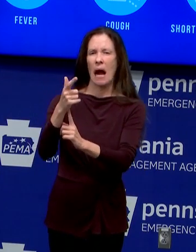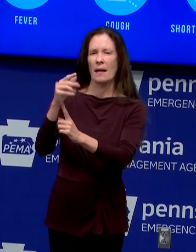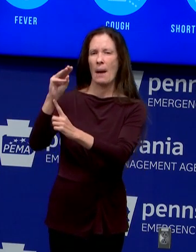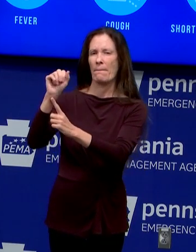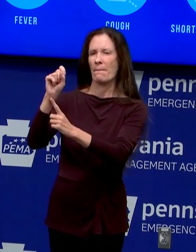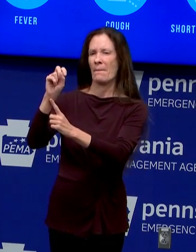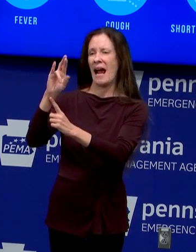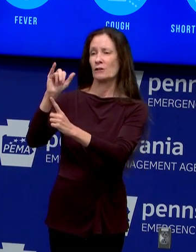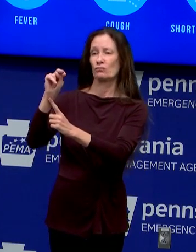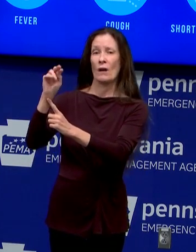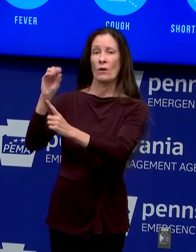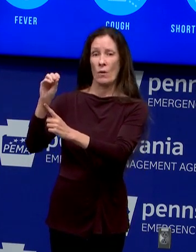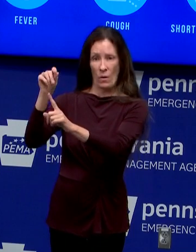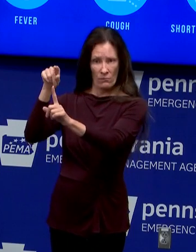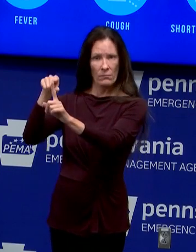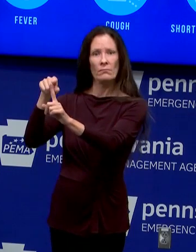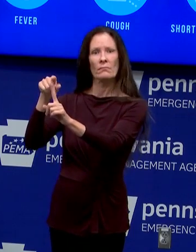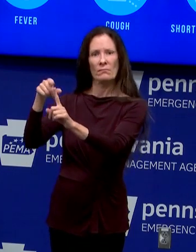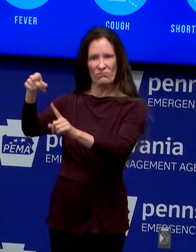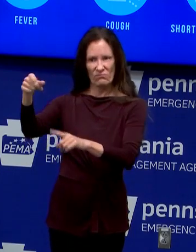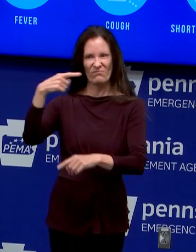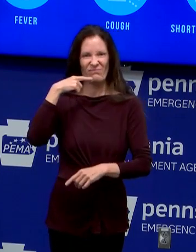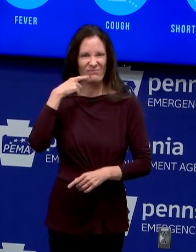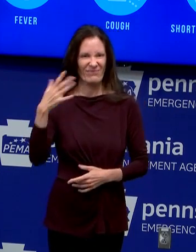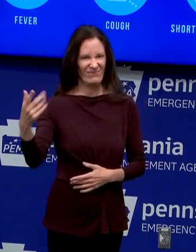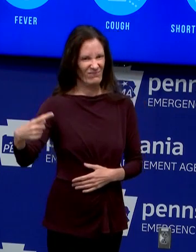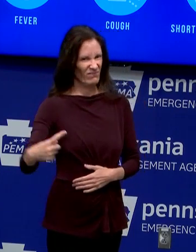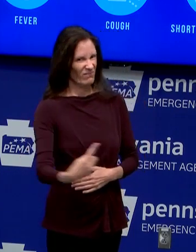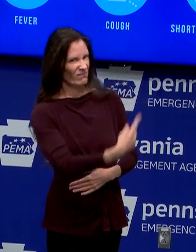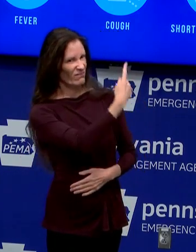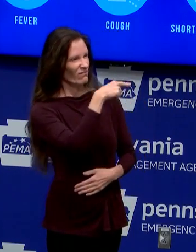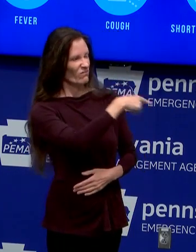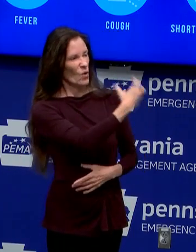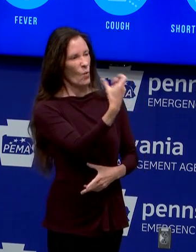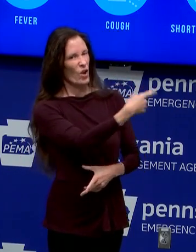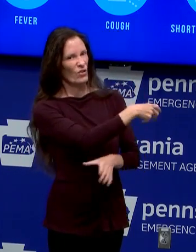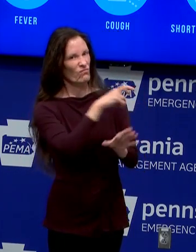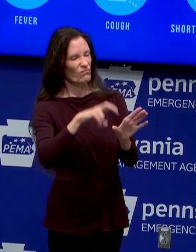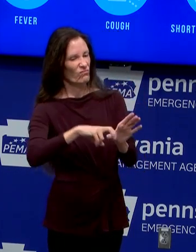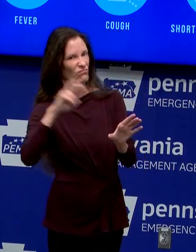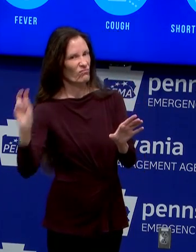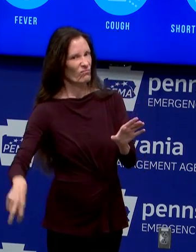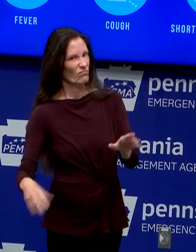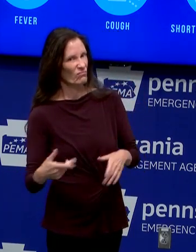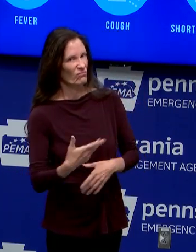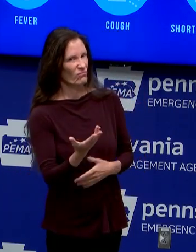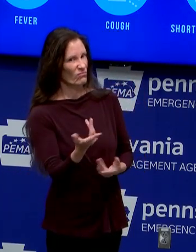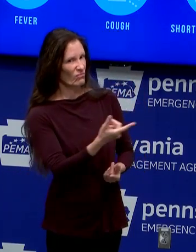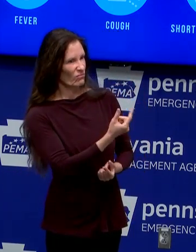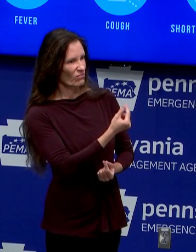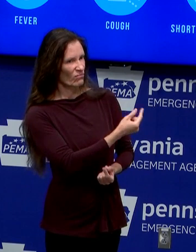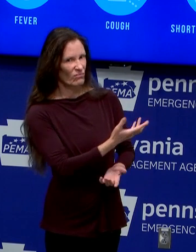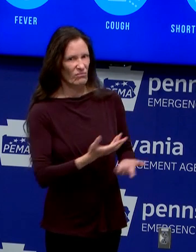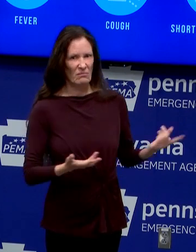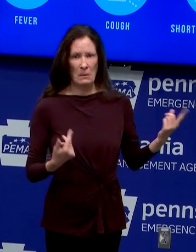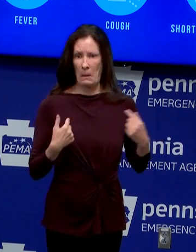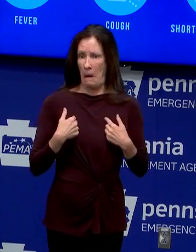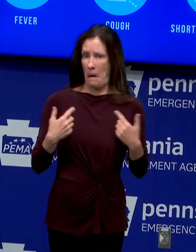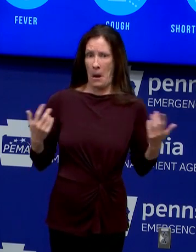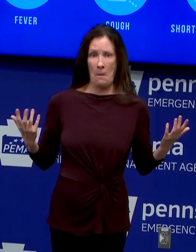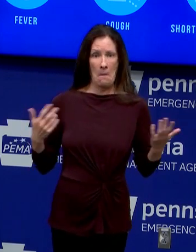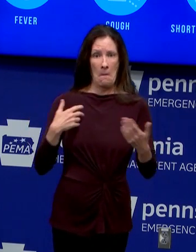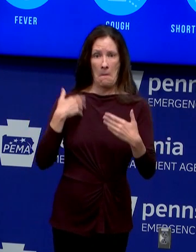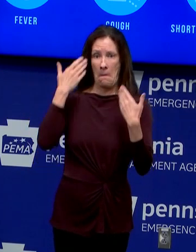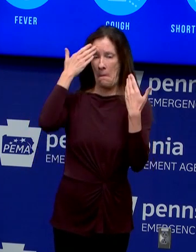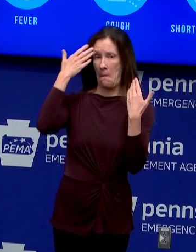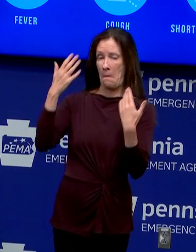no response for the senator. Of course, I serve at the behest of the governor, and the governor answered that question earlier. From WKOK,